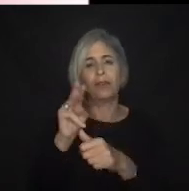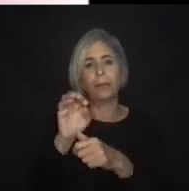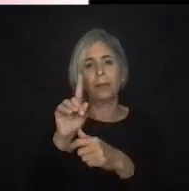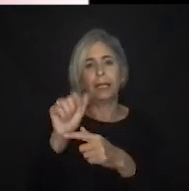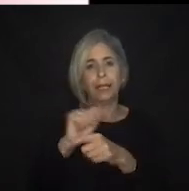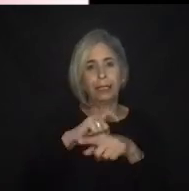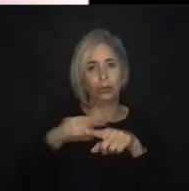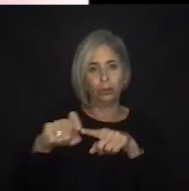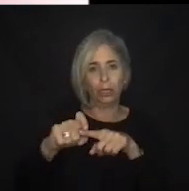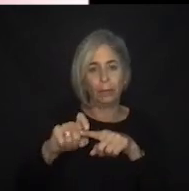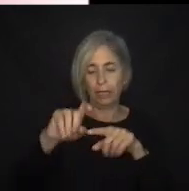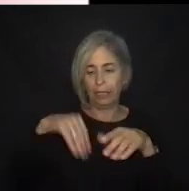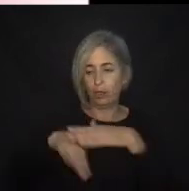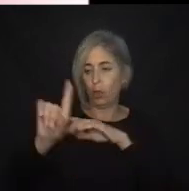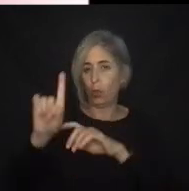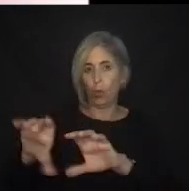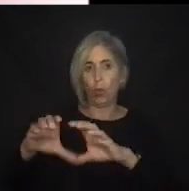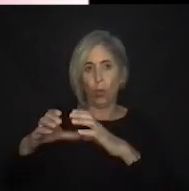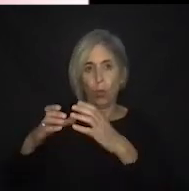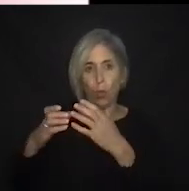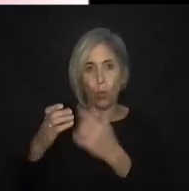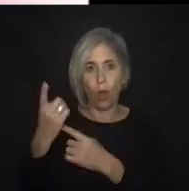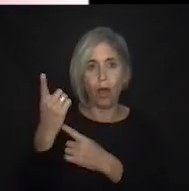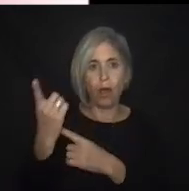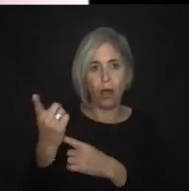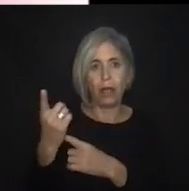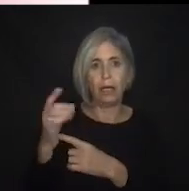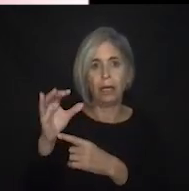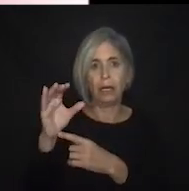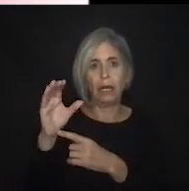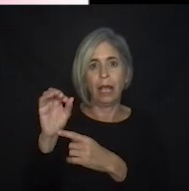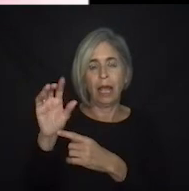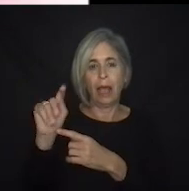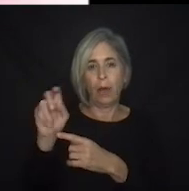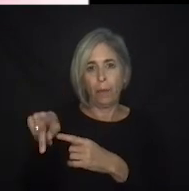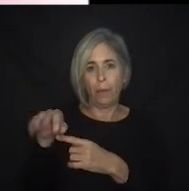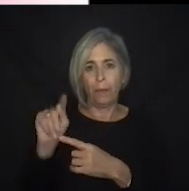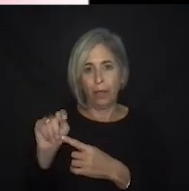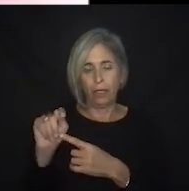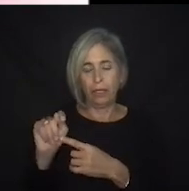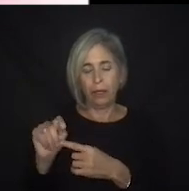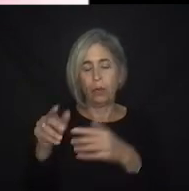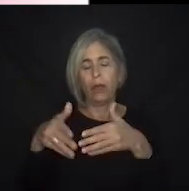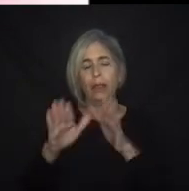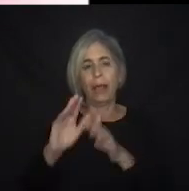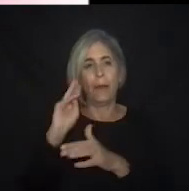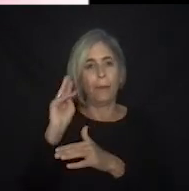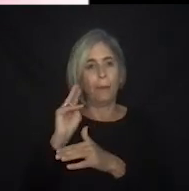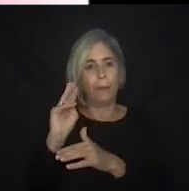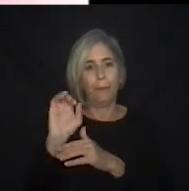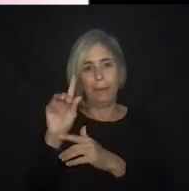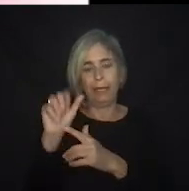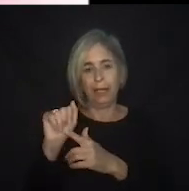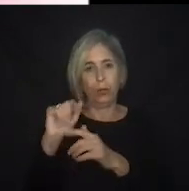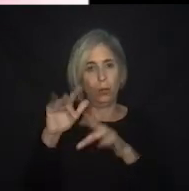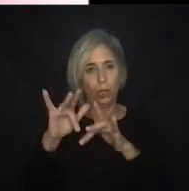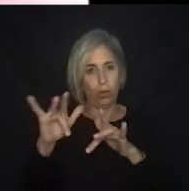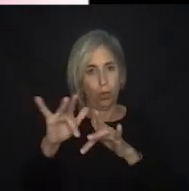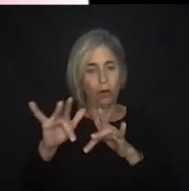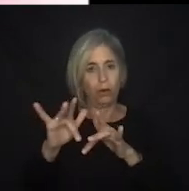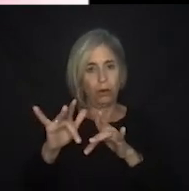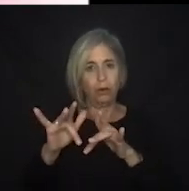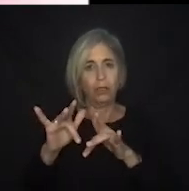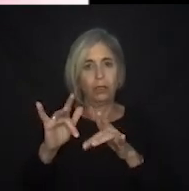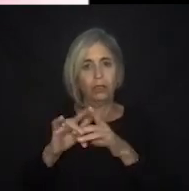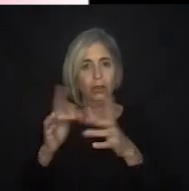then combining them into one output that we will then send data with using our media recorder API. I also included an example of